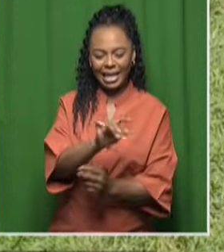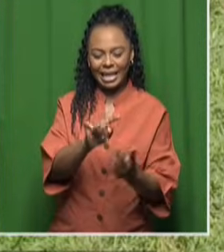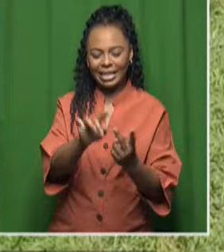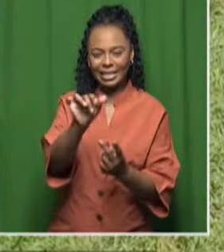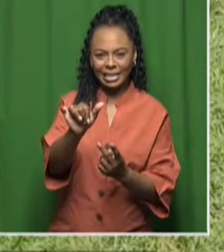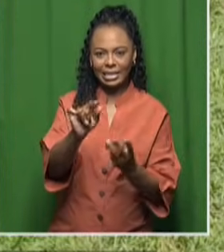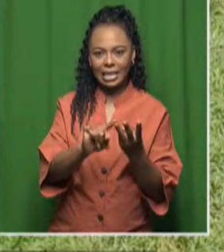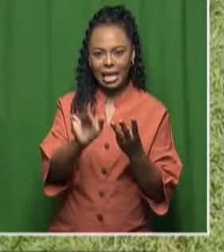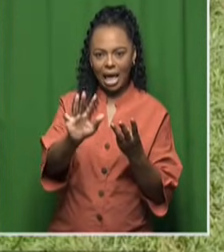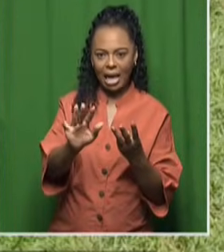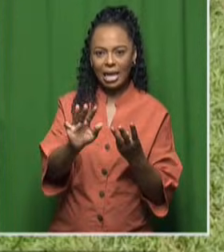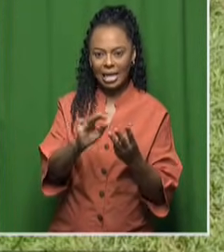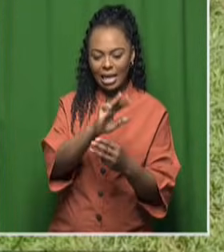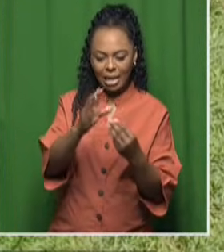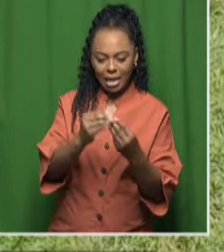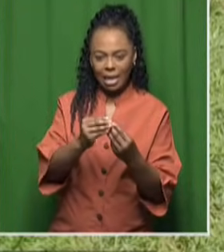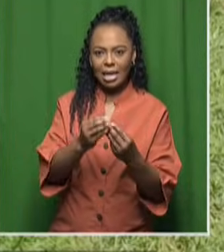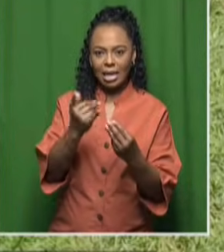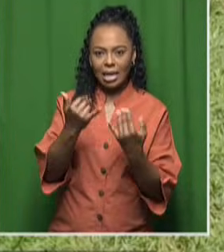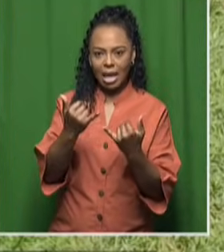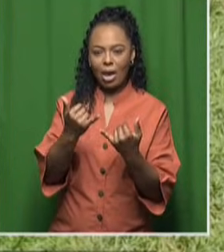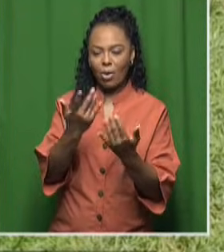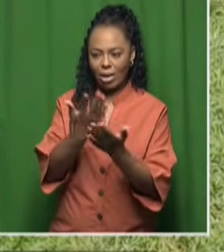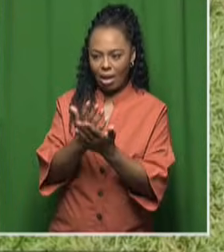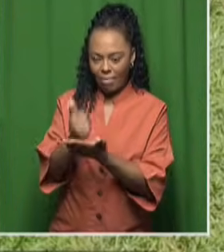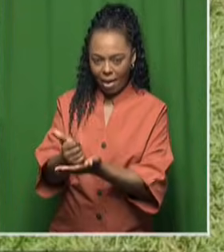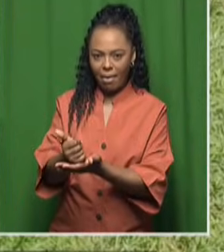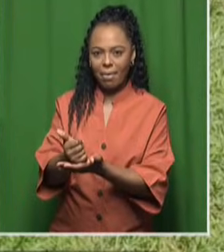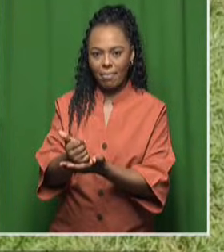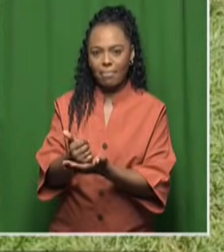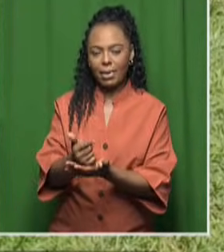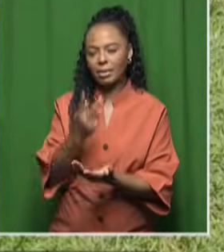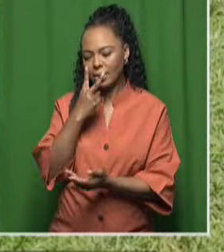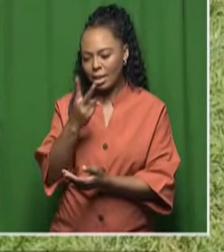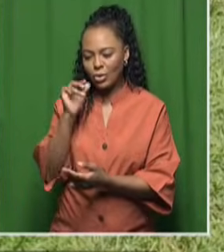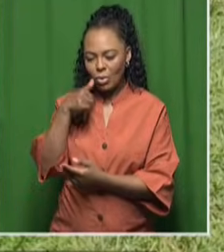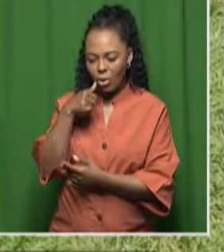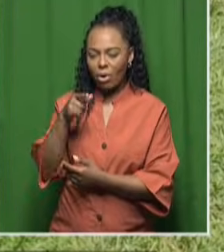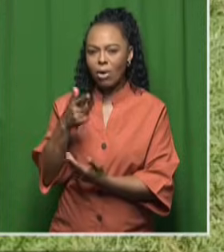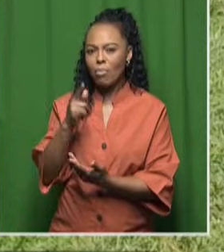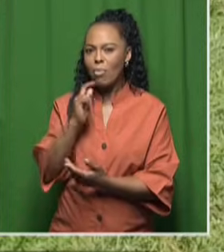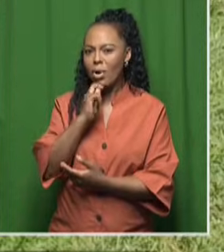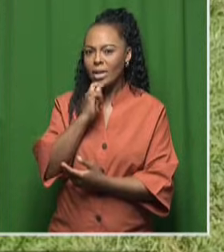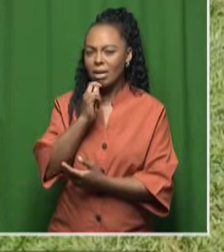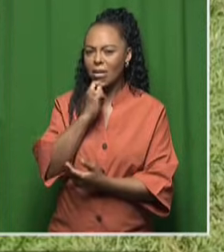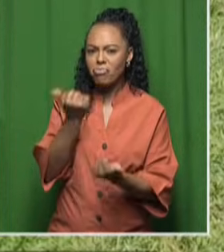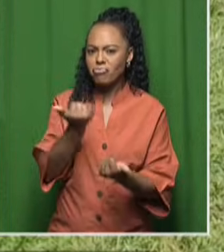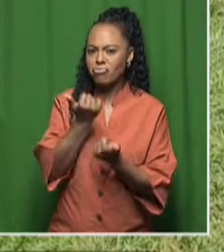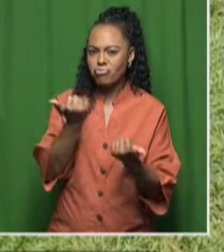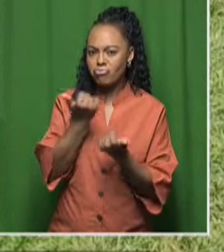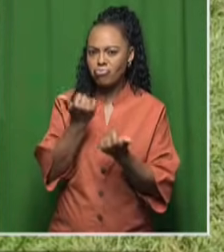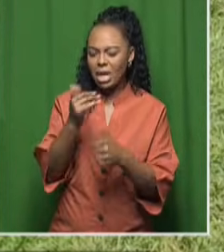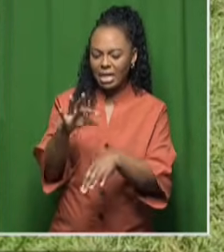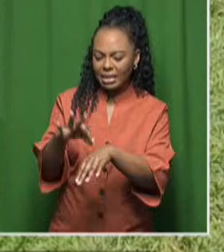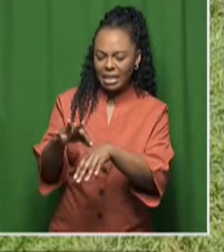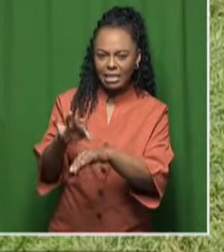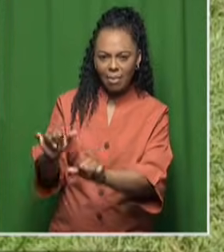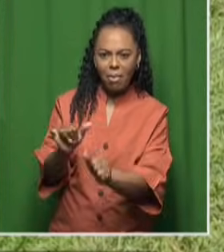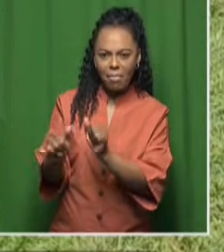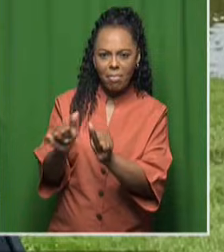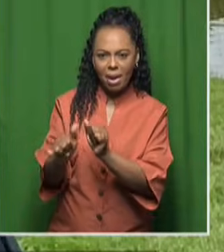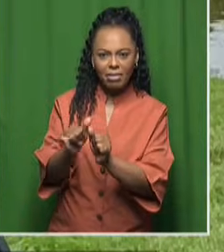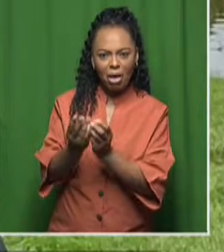I applied it to them. I'm like, okay, we'll see tomorrow. So in the morning, I realized they were calmer, the skin was better